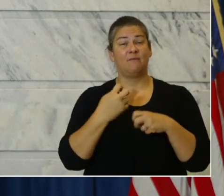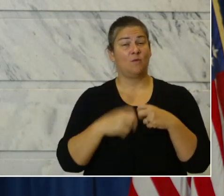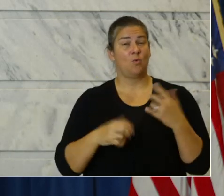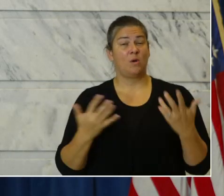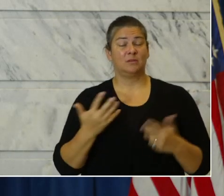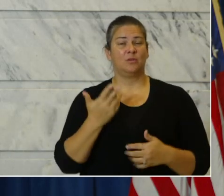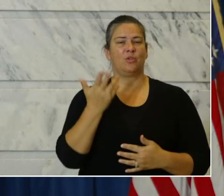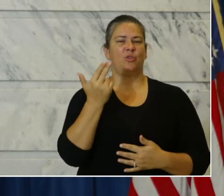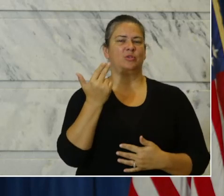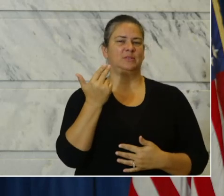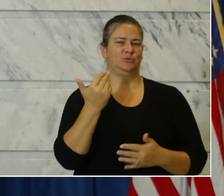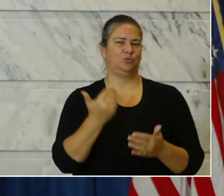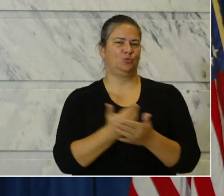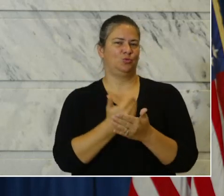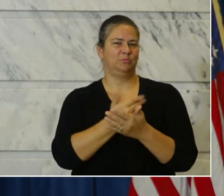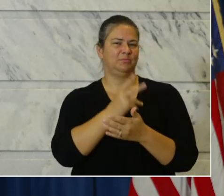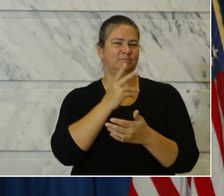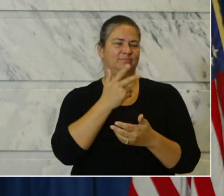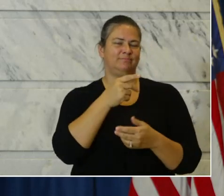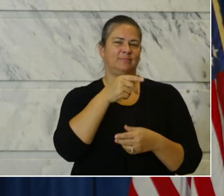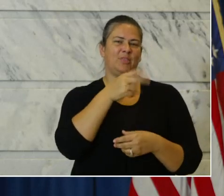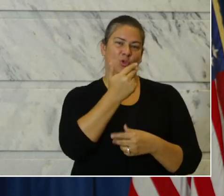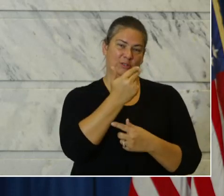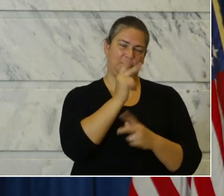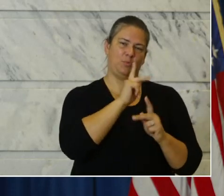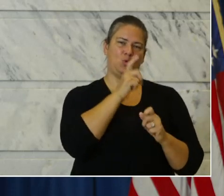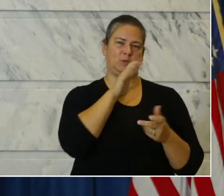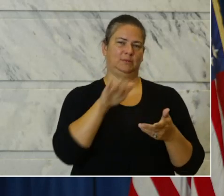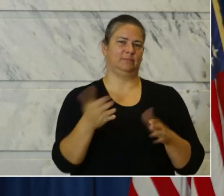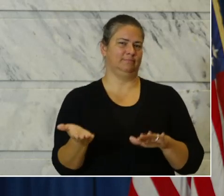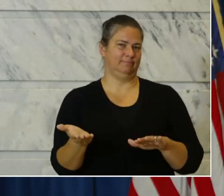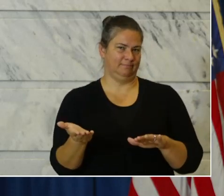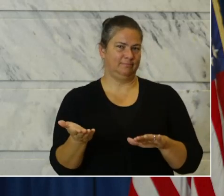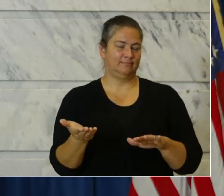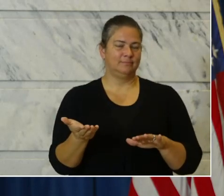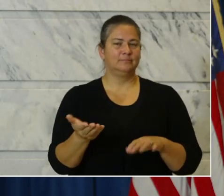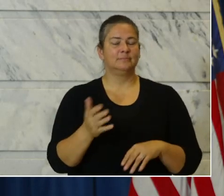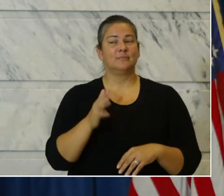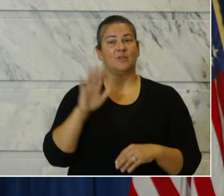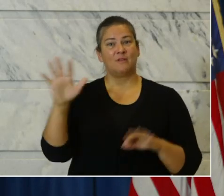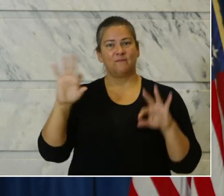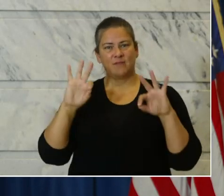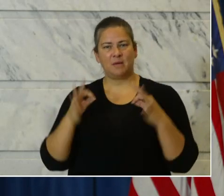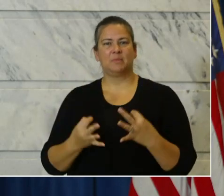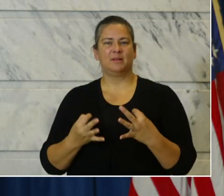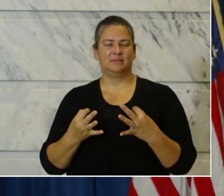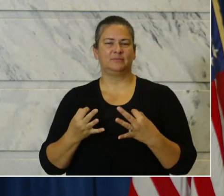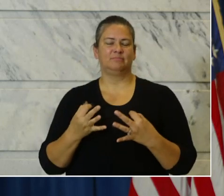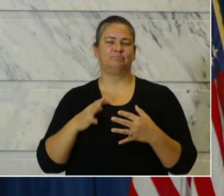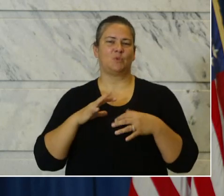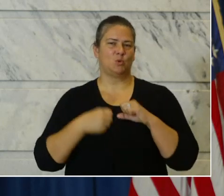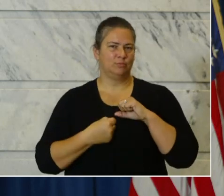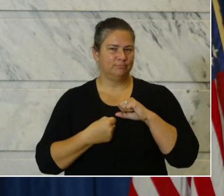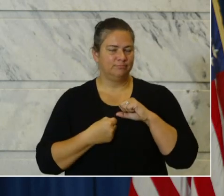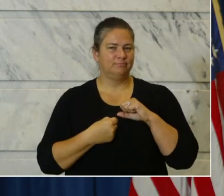new deaths. These are 13 individuals whose families will be mourning them.